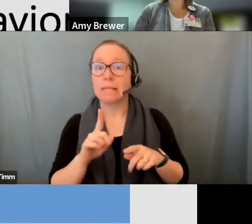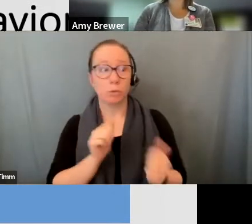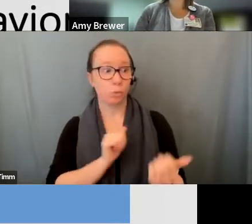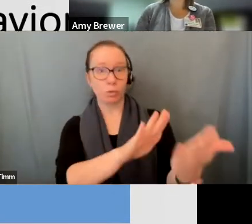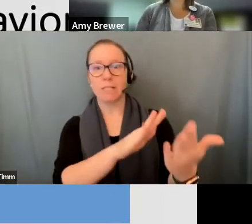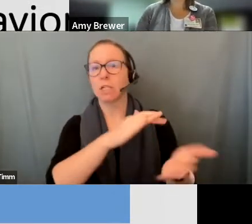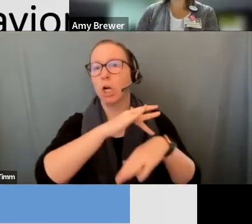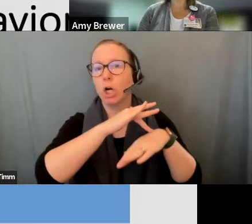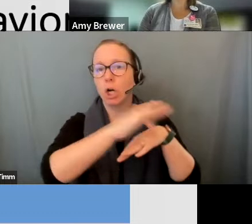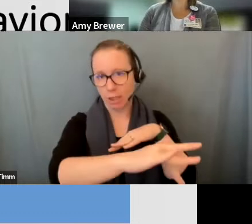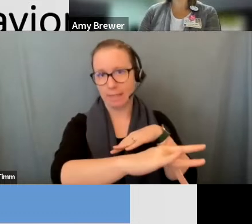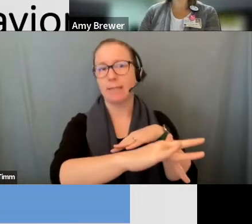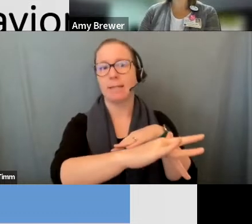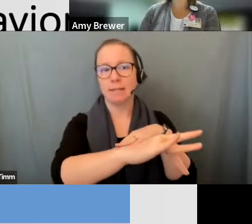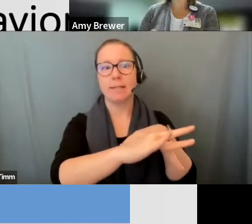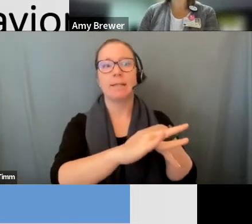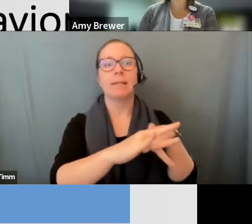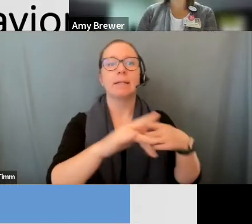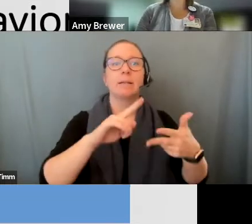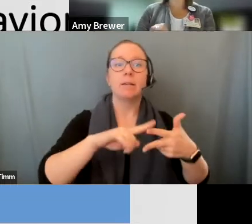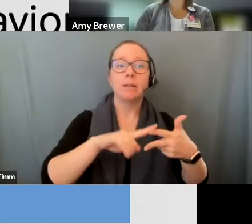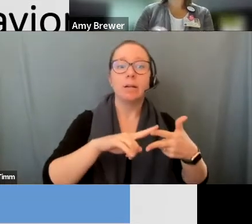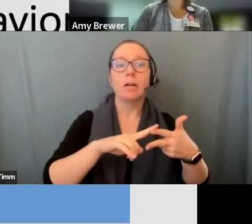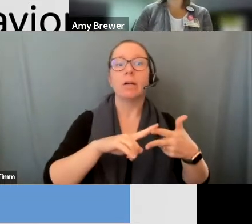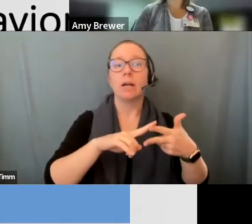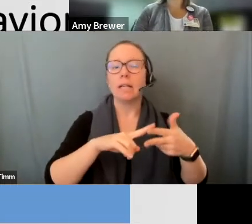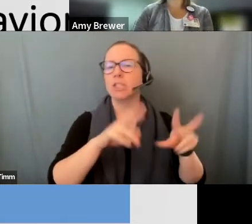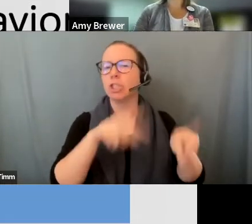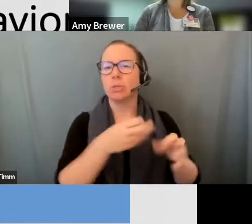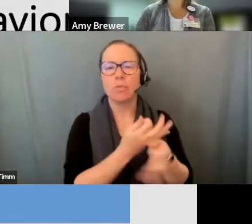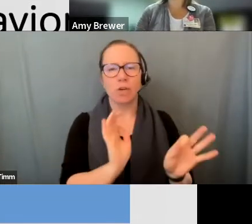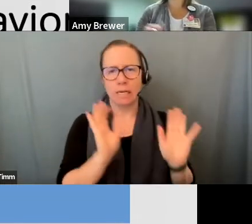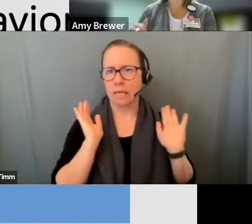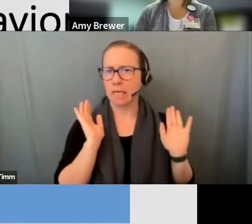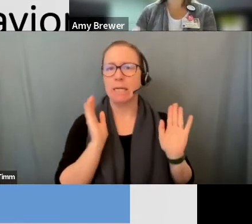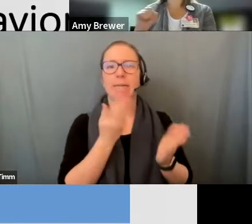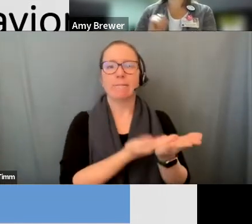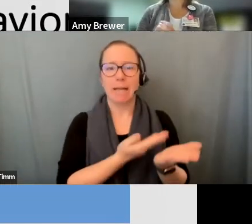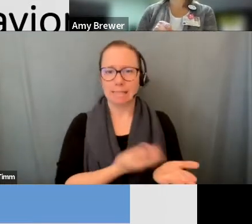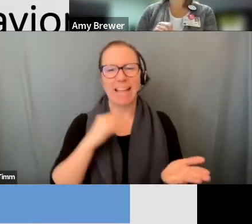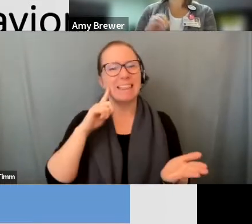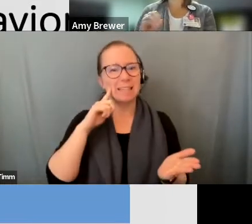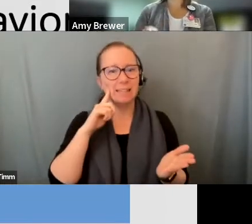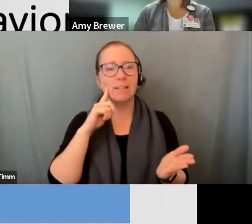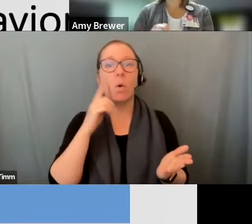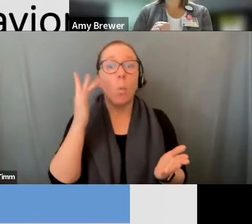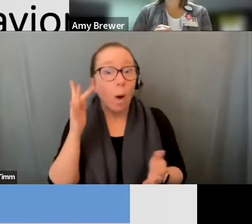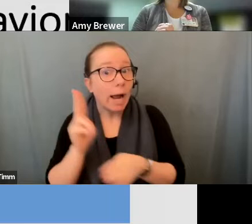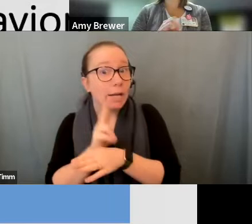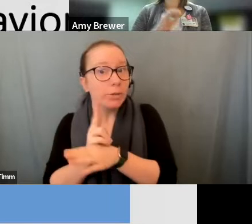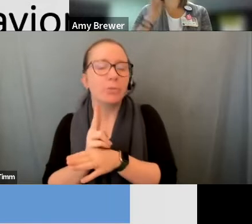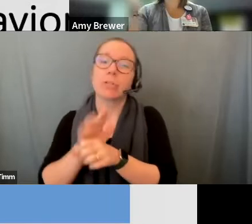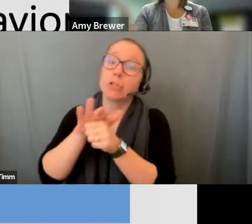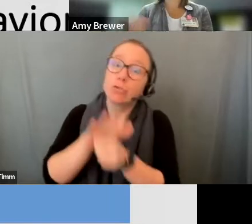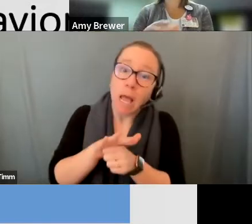with judgment-free facts and addressing the root causes of why individuals use. And I think this is stress, this is misunderstandings,